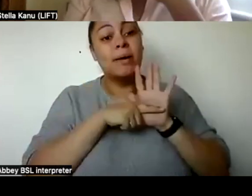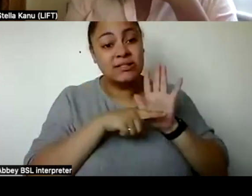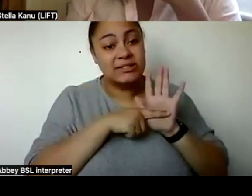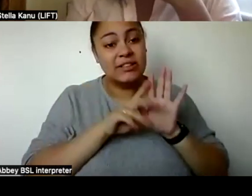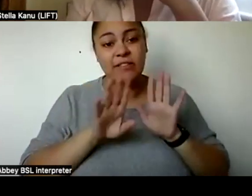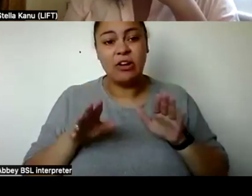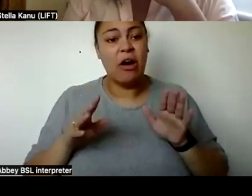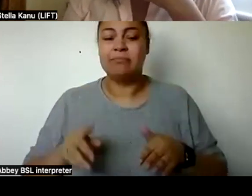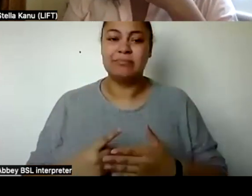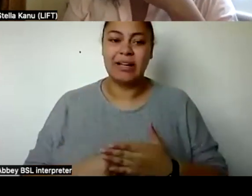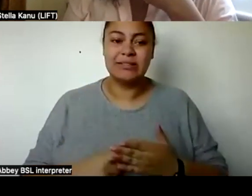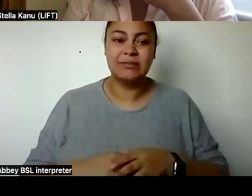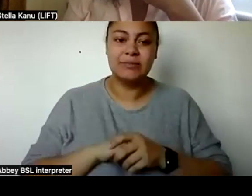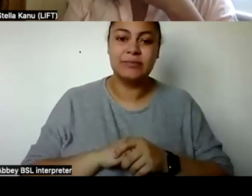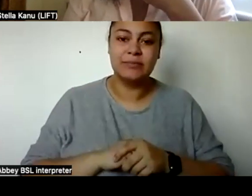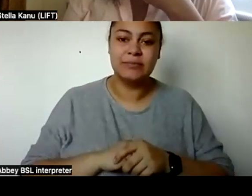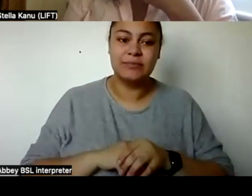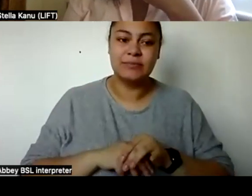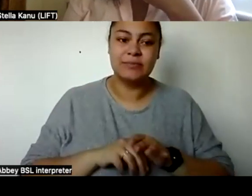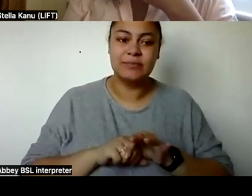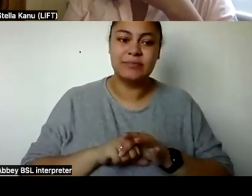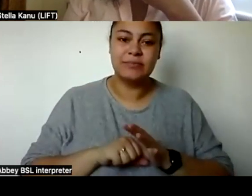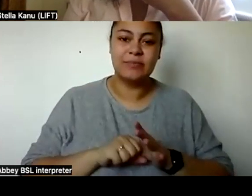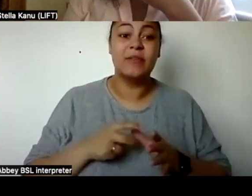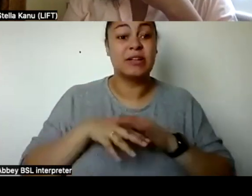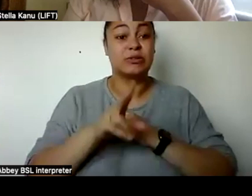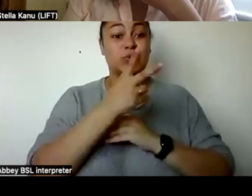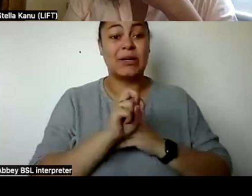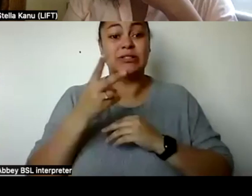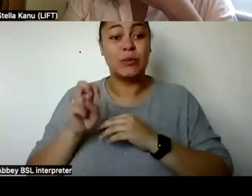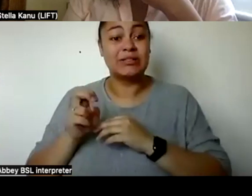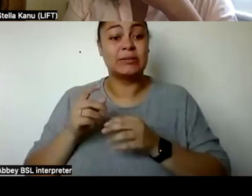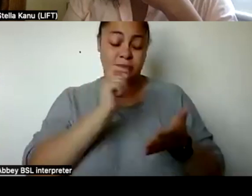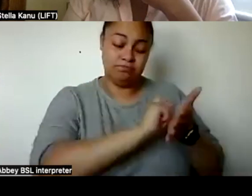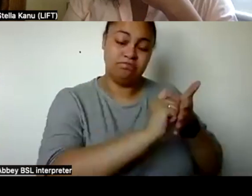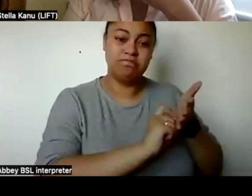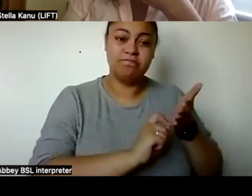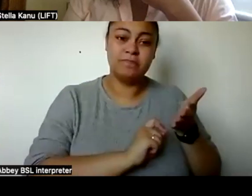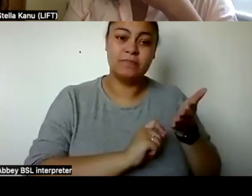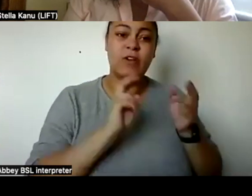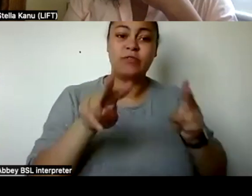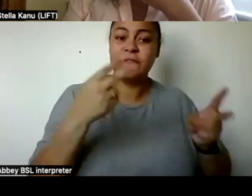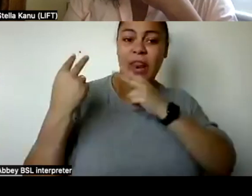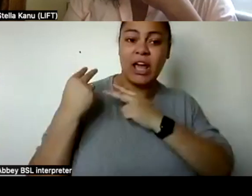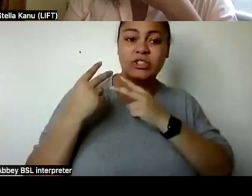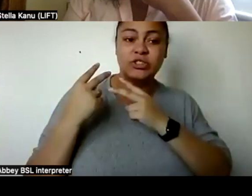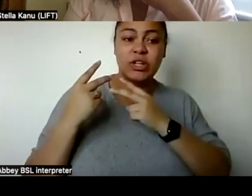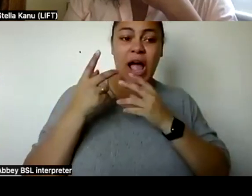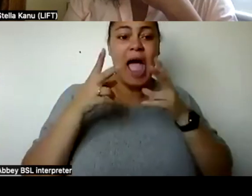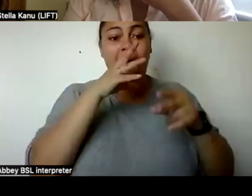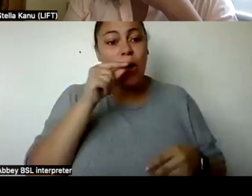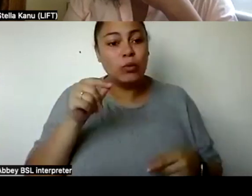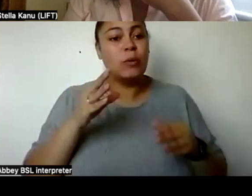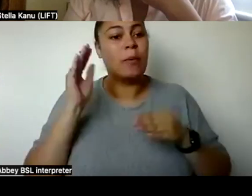support to people. So in 2020, I wrote a piece titled Reflections on a More Equitable